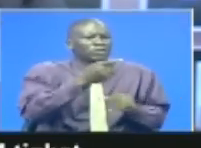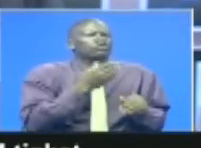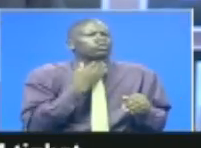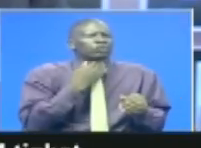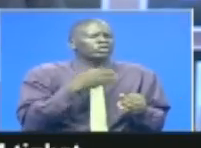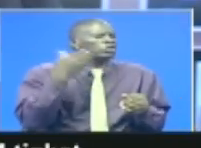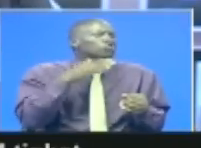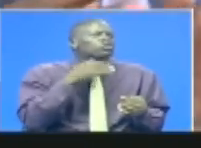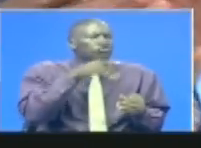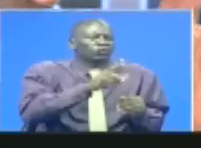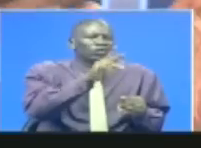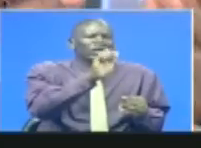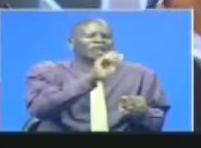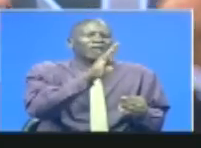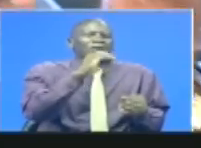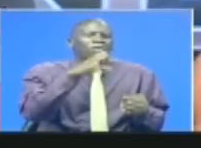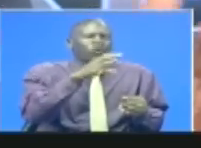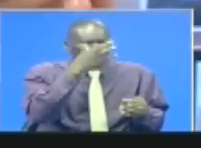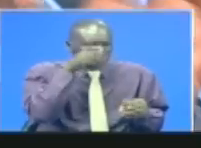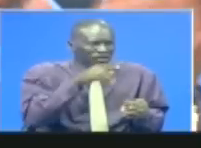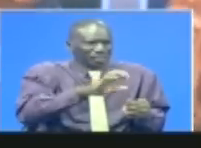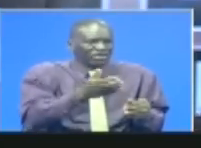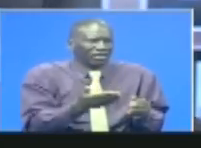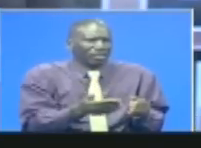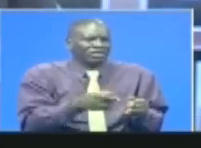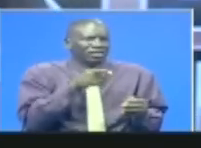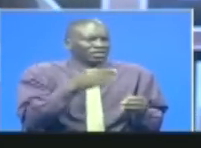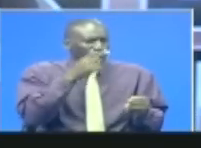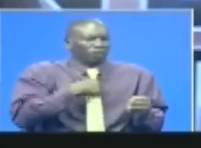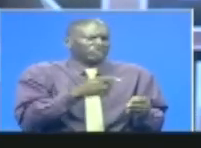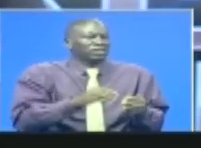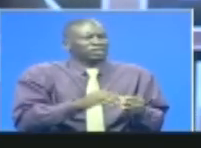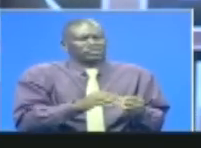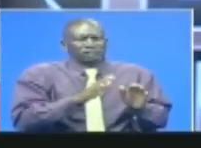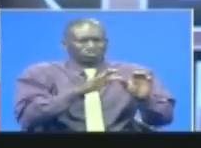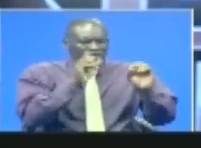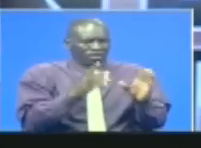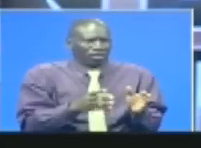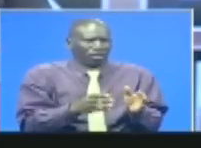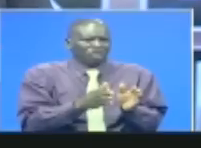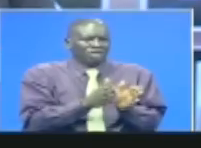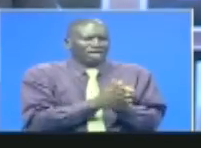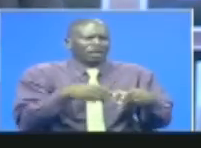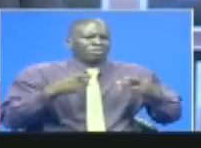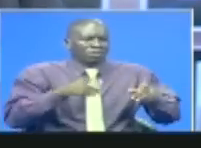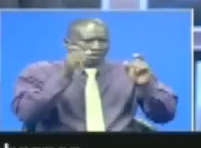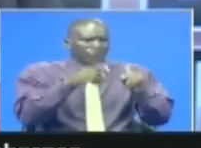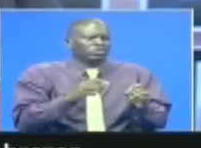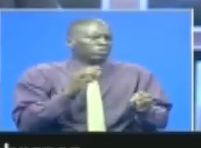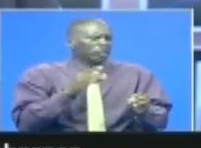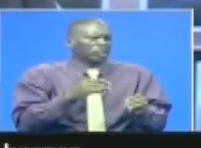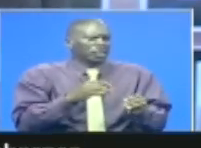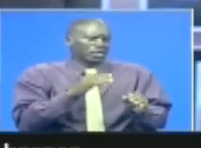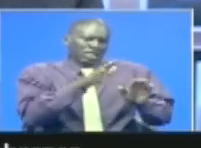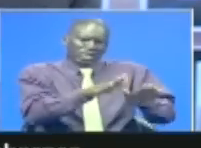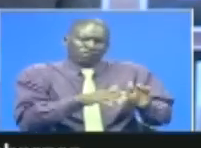want you, Kabogo, because of this, that, and the other succession. That, to me, is nonsense. And people must be wary of people who want to